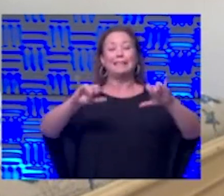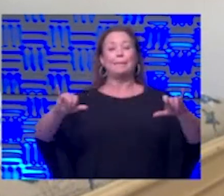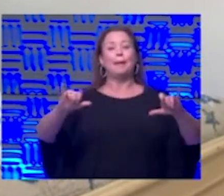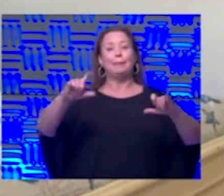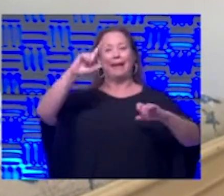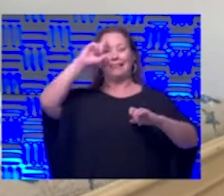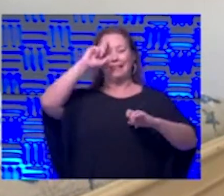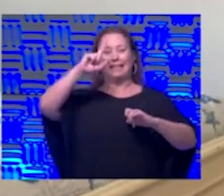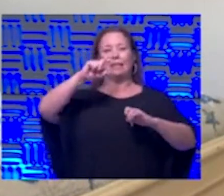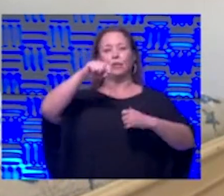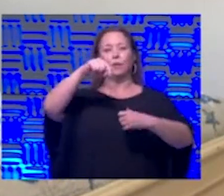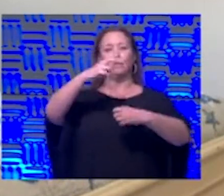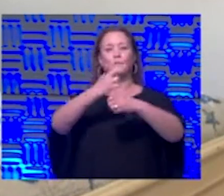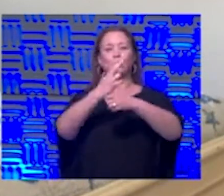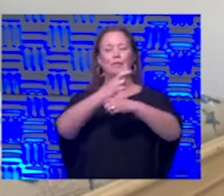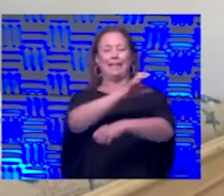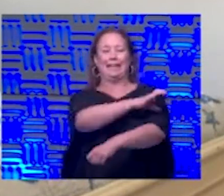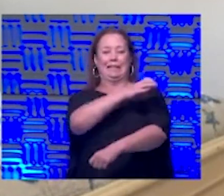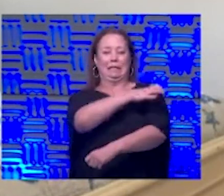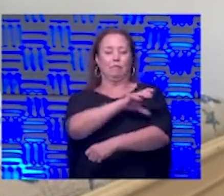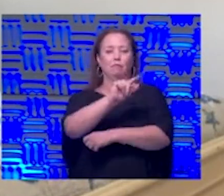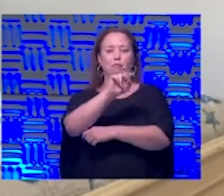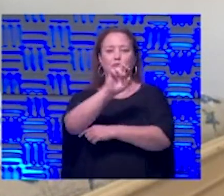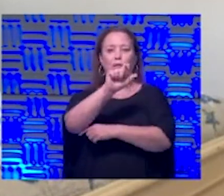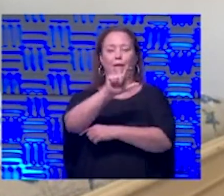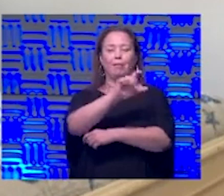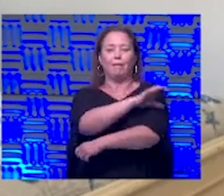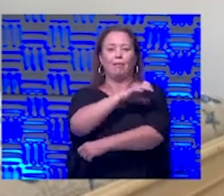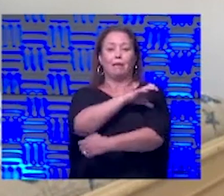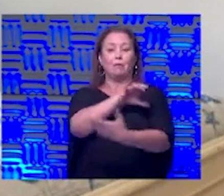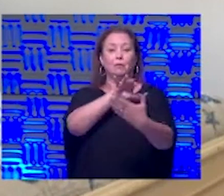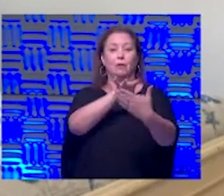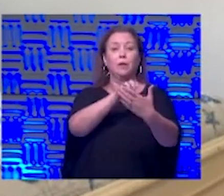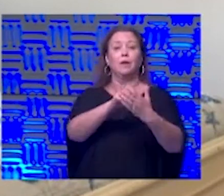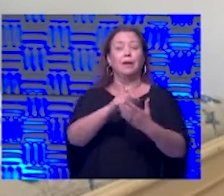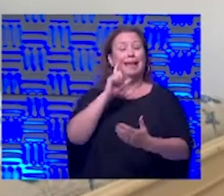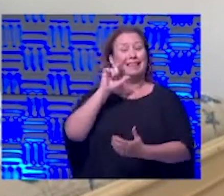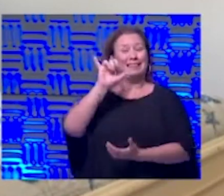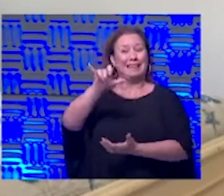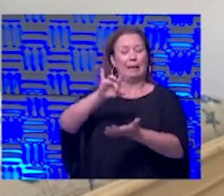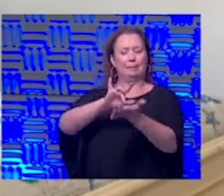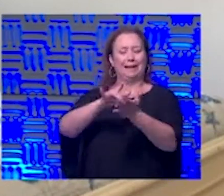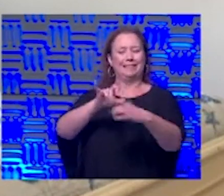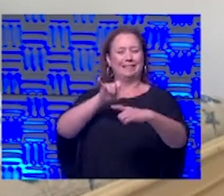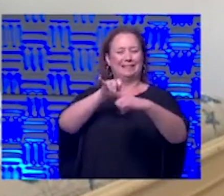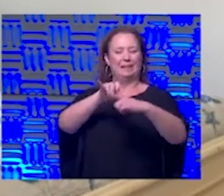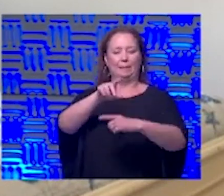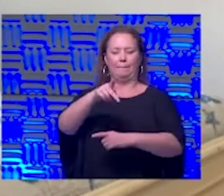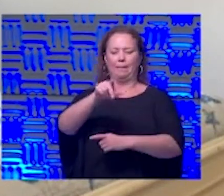done in the context of a clinical trial. As far as pentoxiflin,